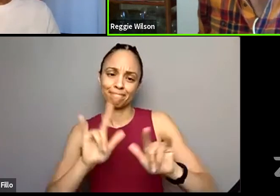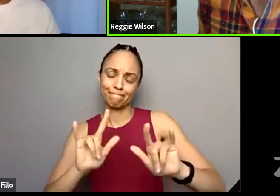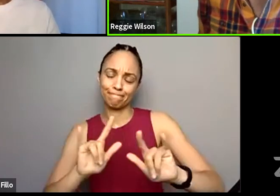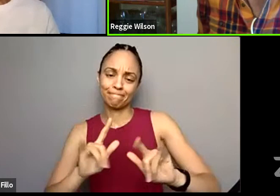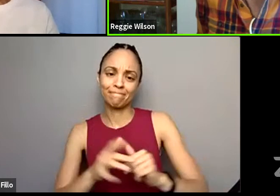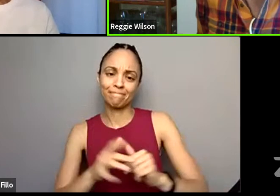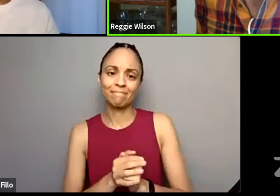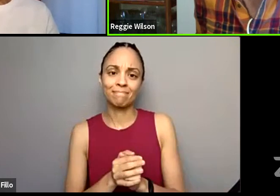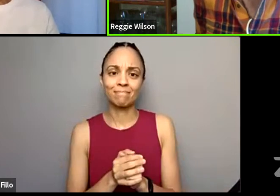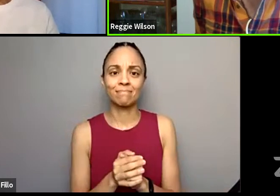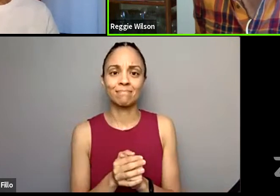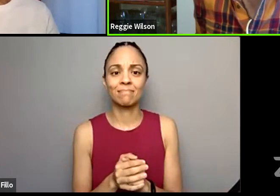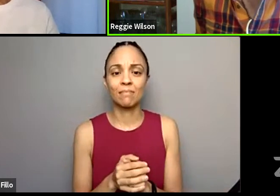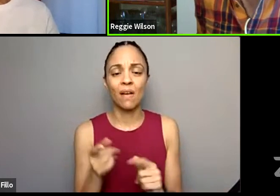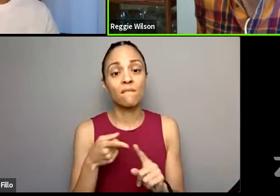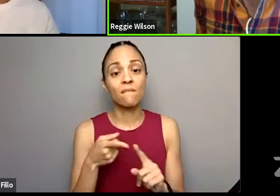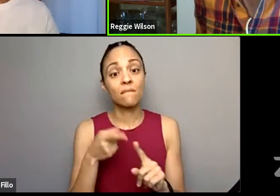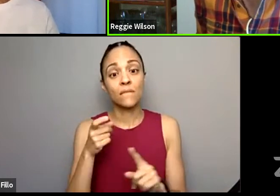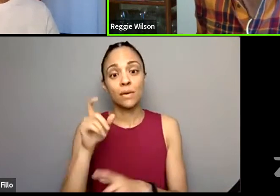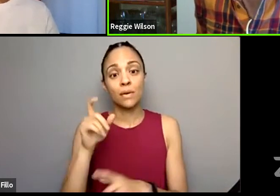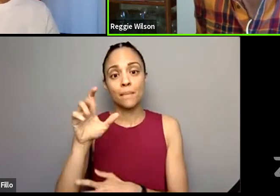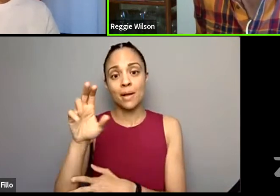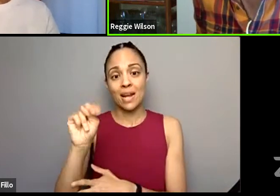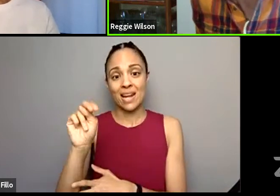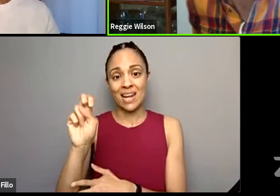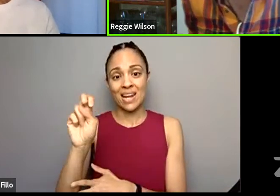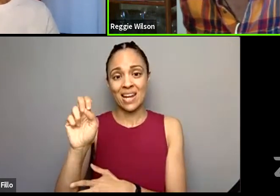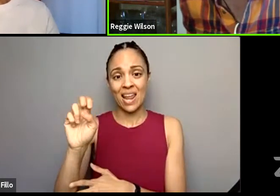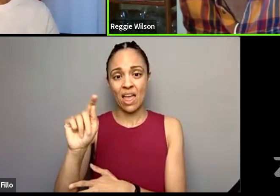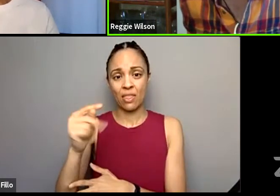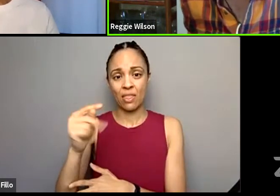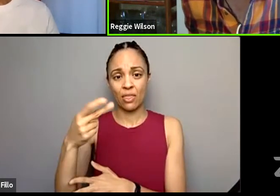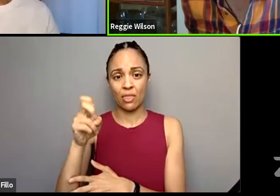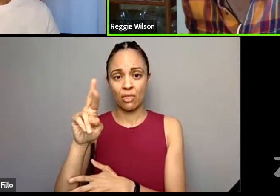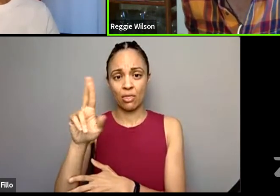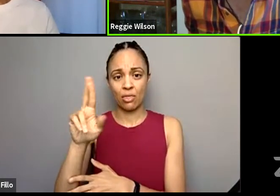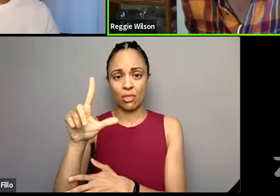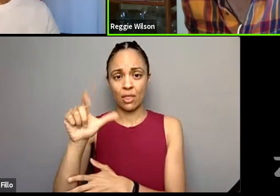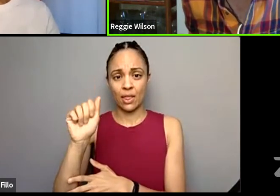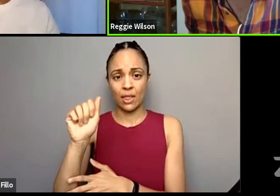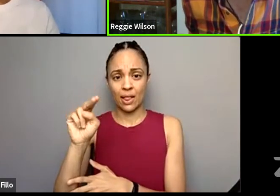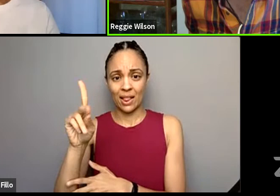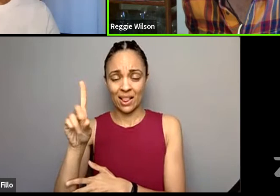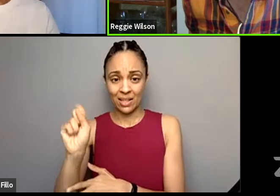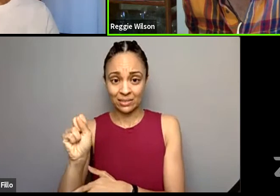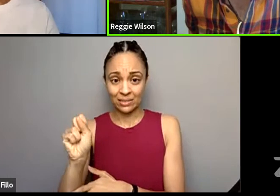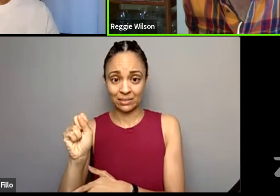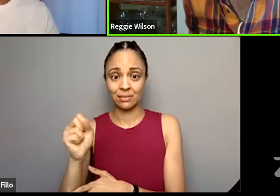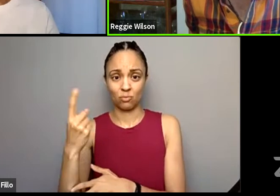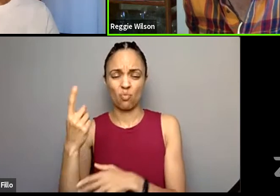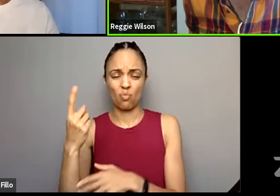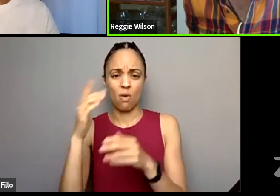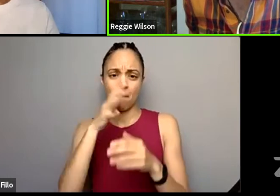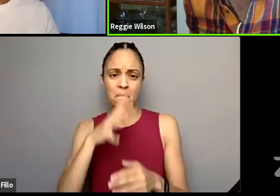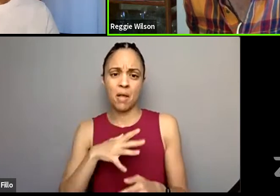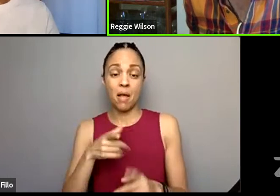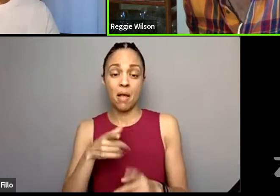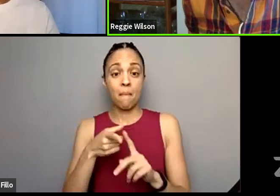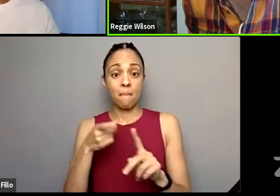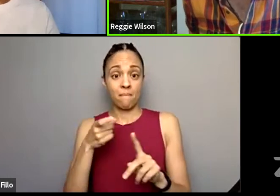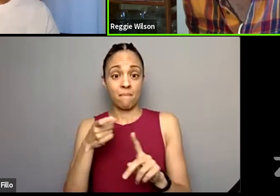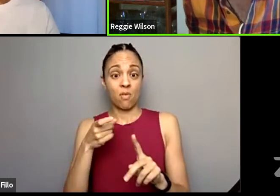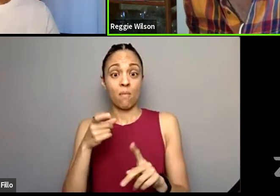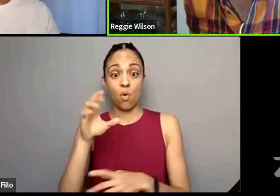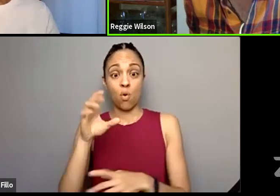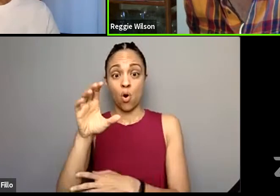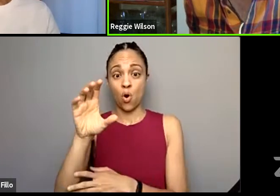from Amsterdam, well, Netherlands, but he was originally from Ghana. And